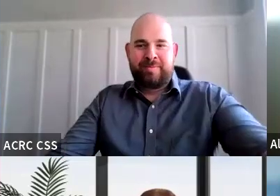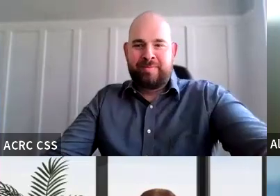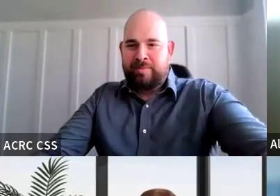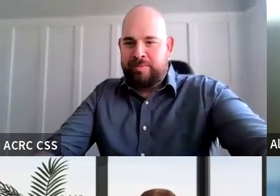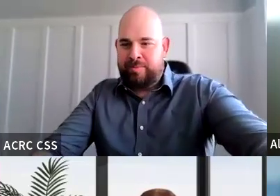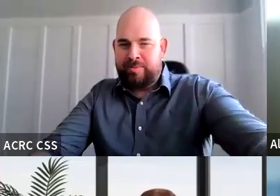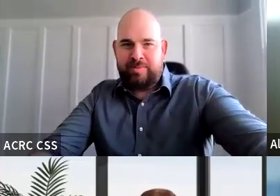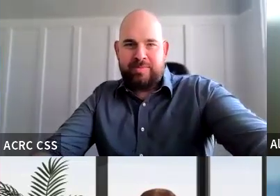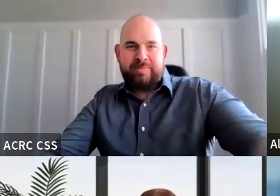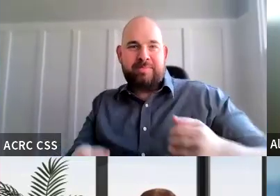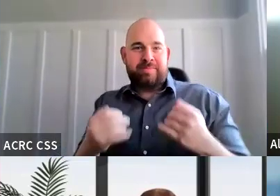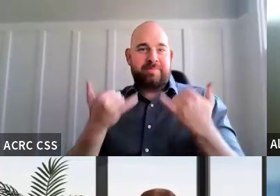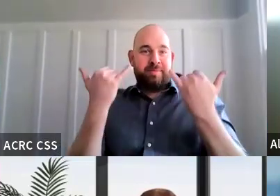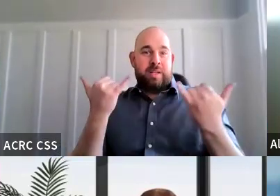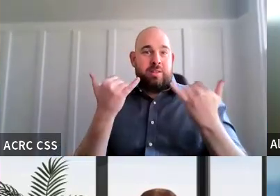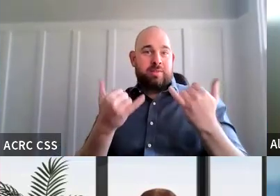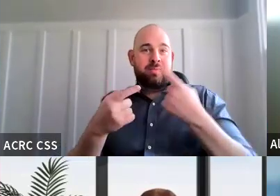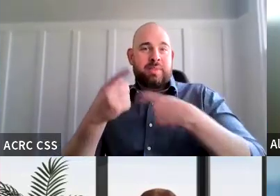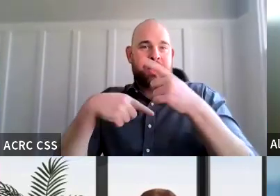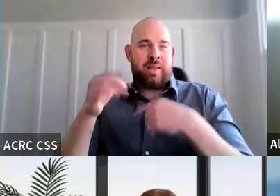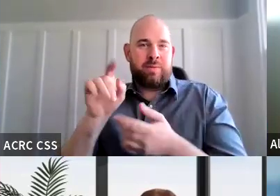All right, good morning, everybody.